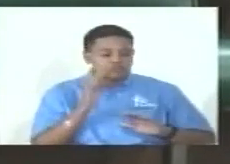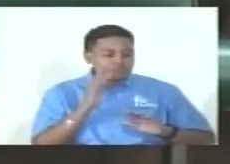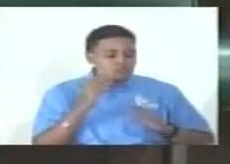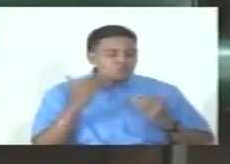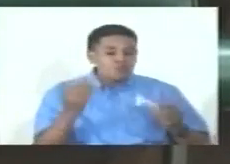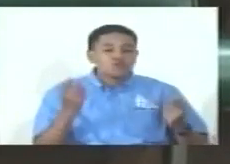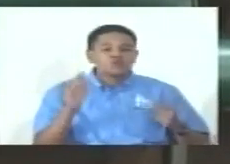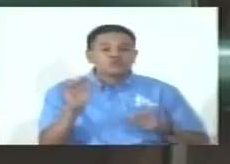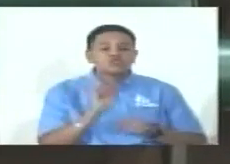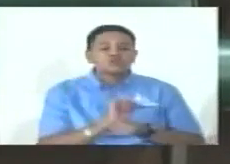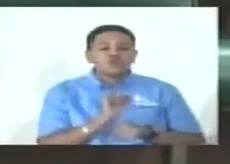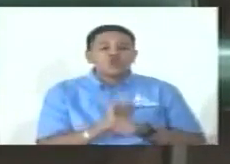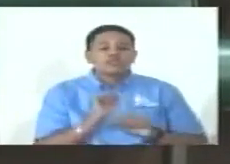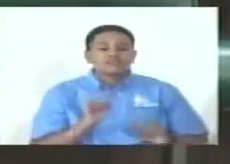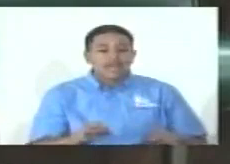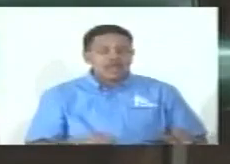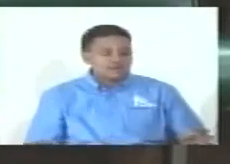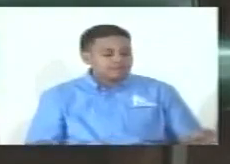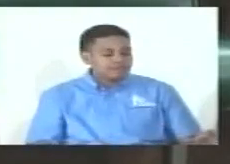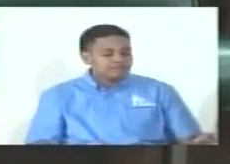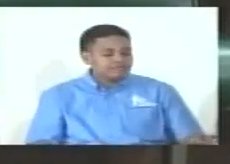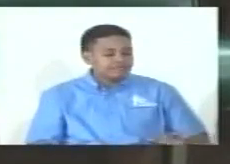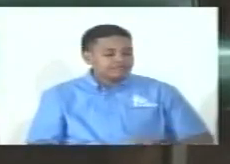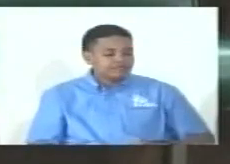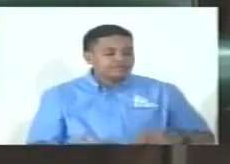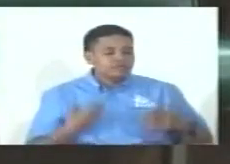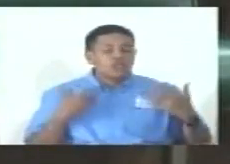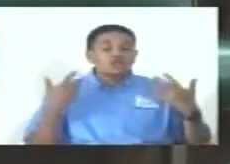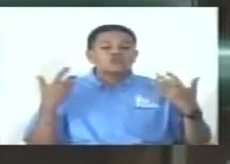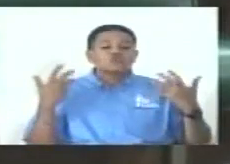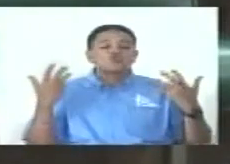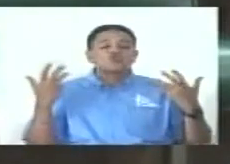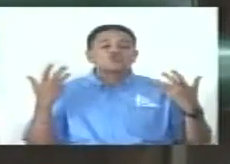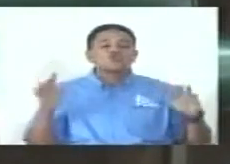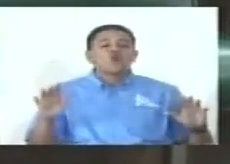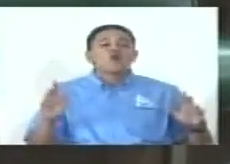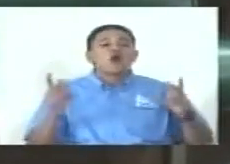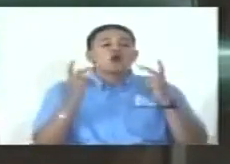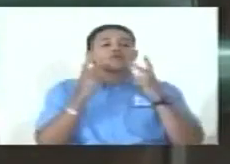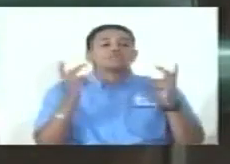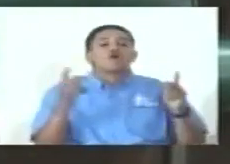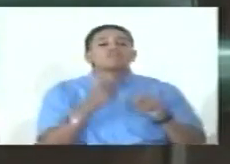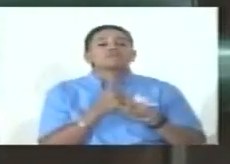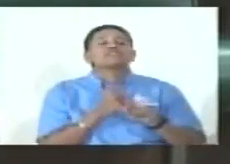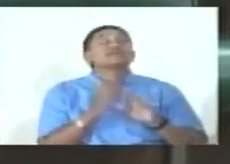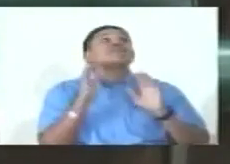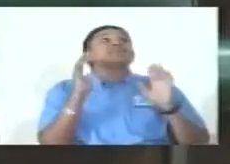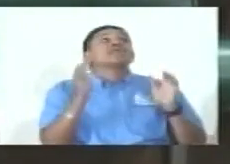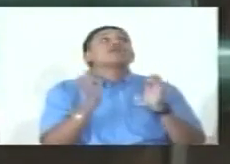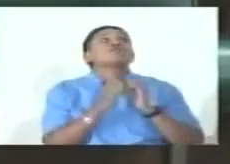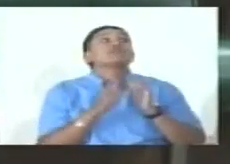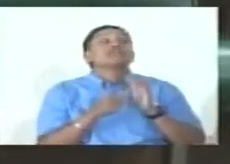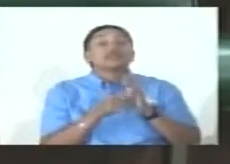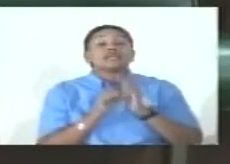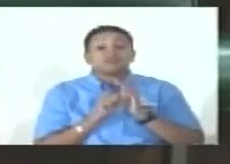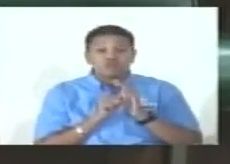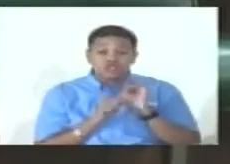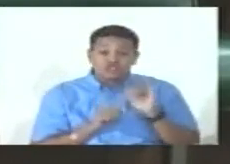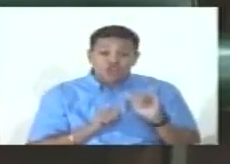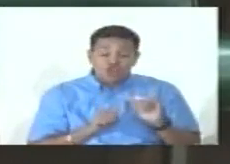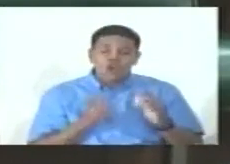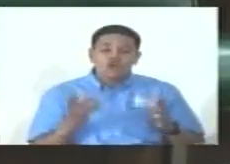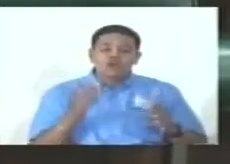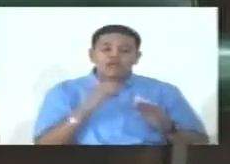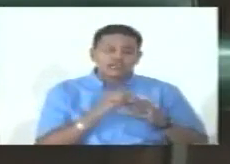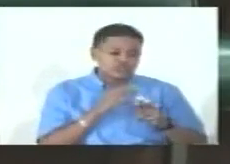work. So I don't want the public to be left with the impression that in